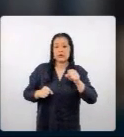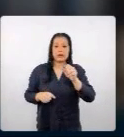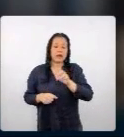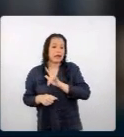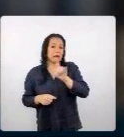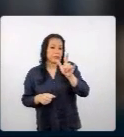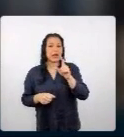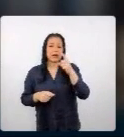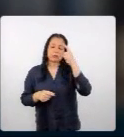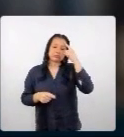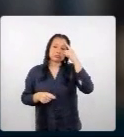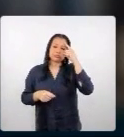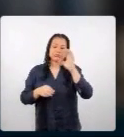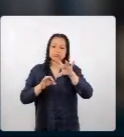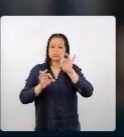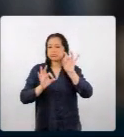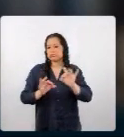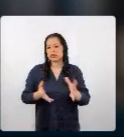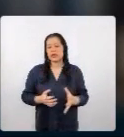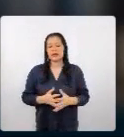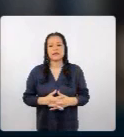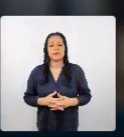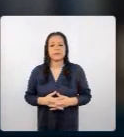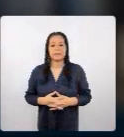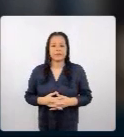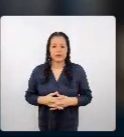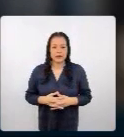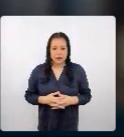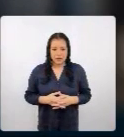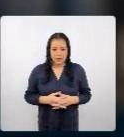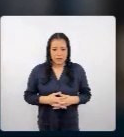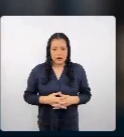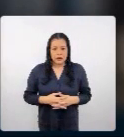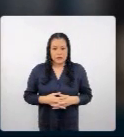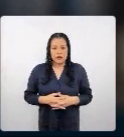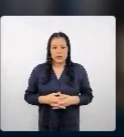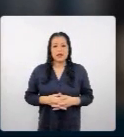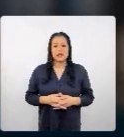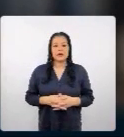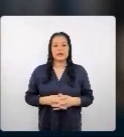position to travel. So travel planning has